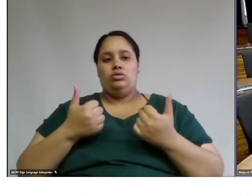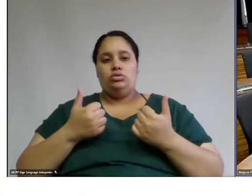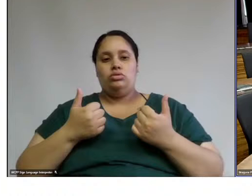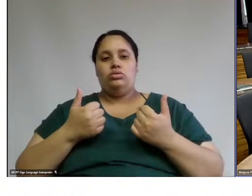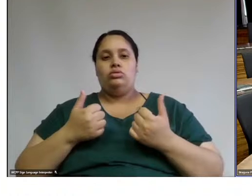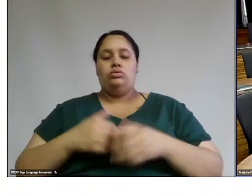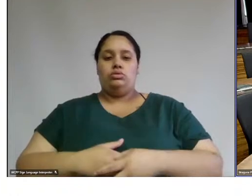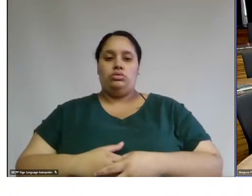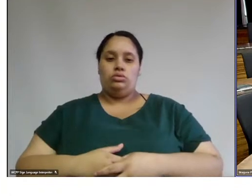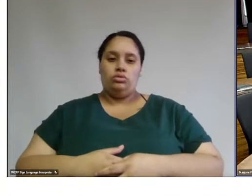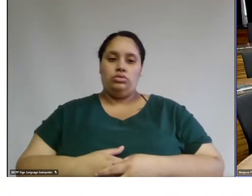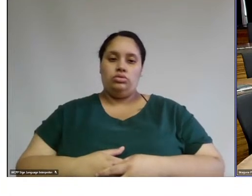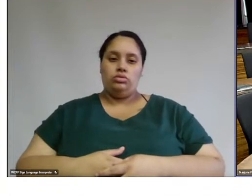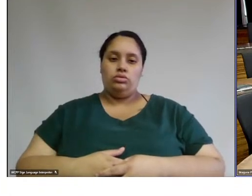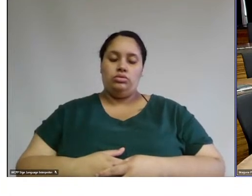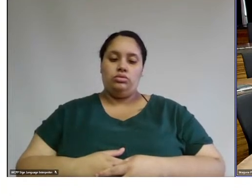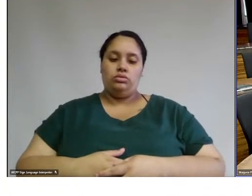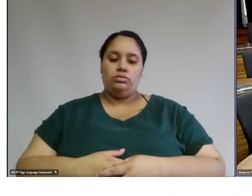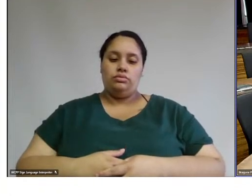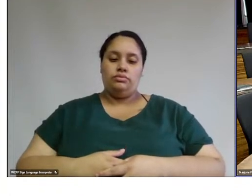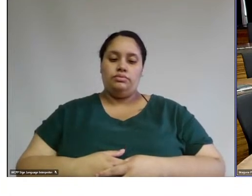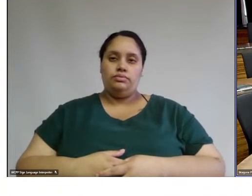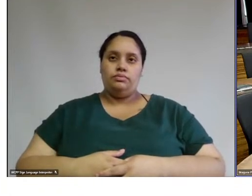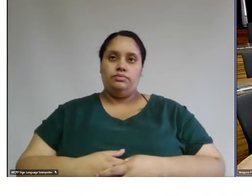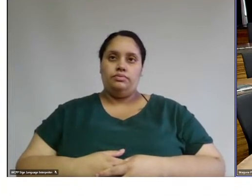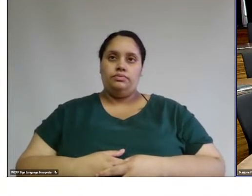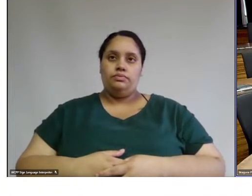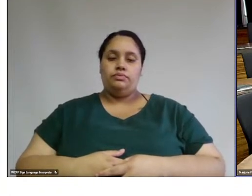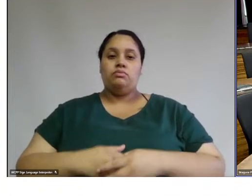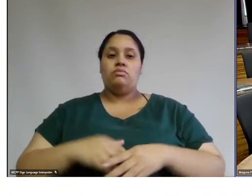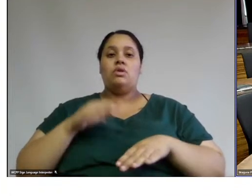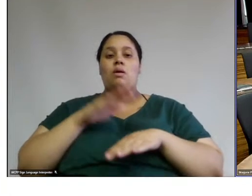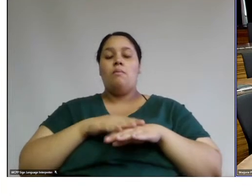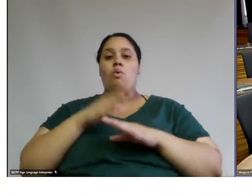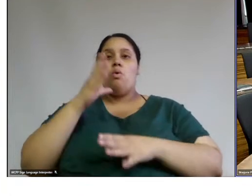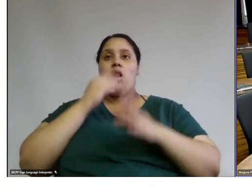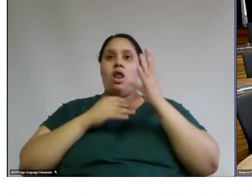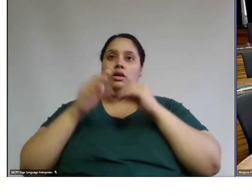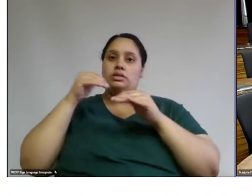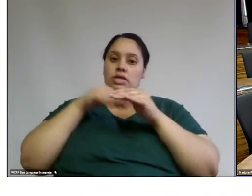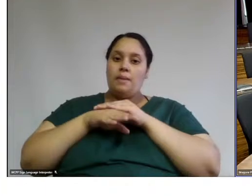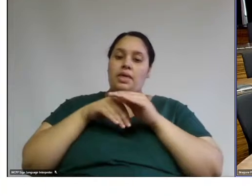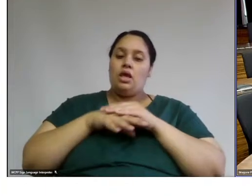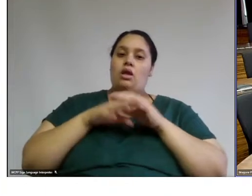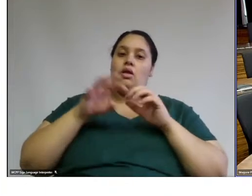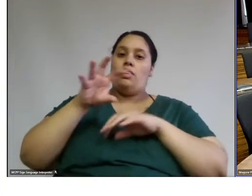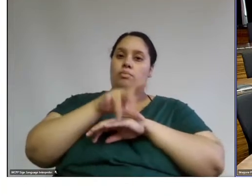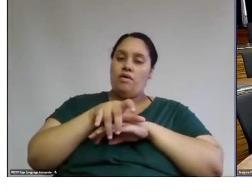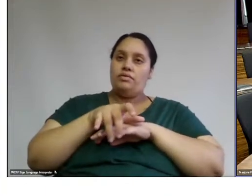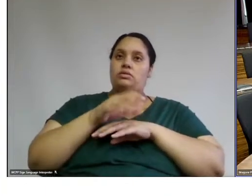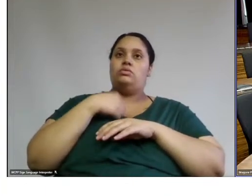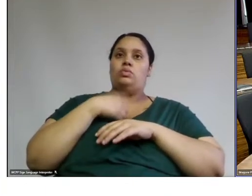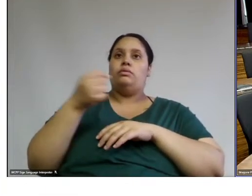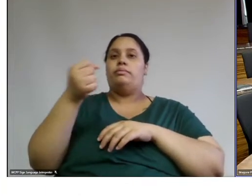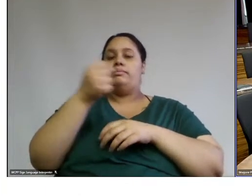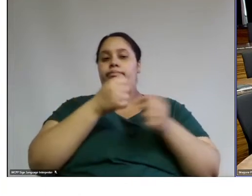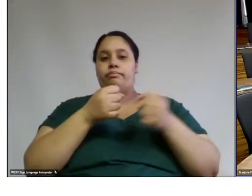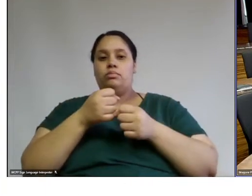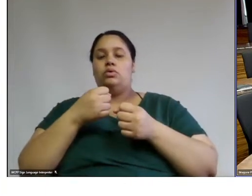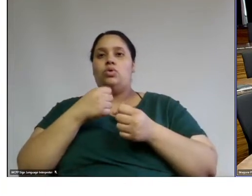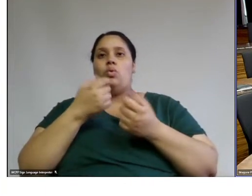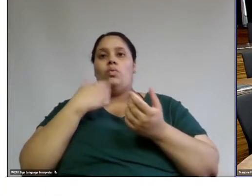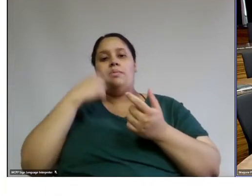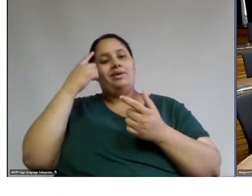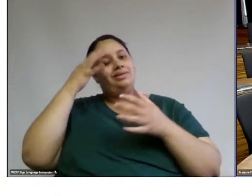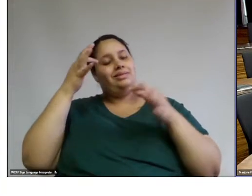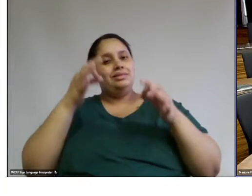rand. However, if there are more learners coming into the province, then this department has to prioritize whether we're going to build new schools